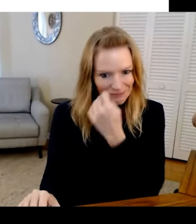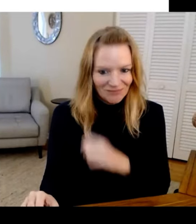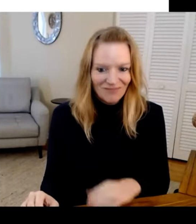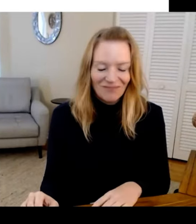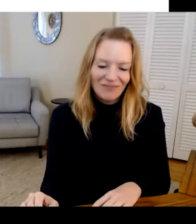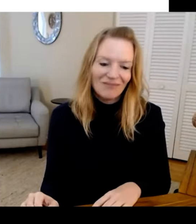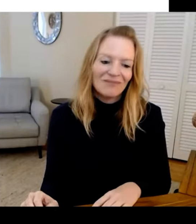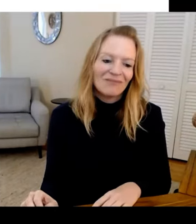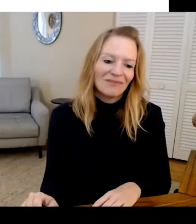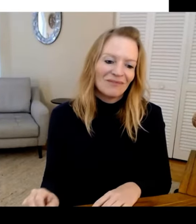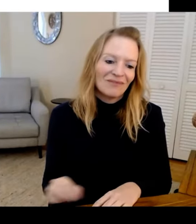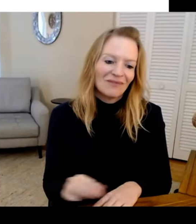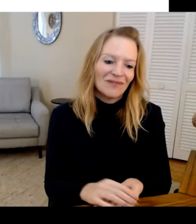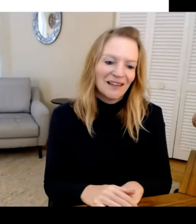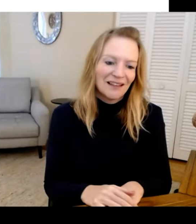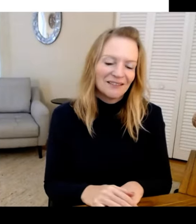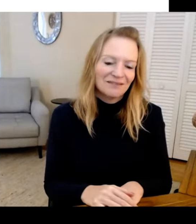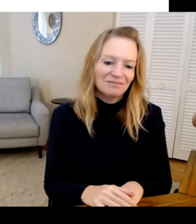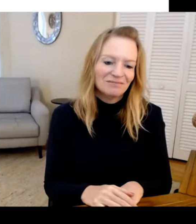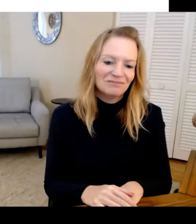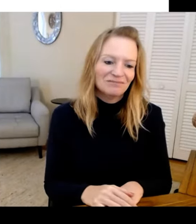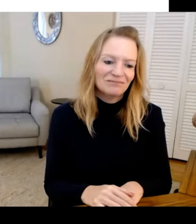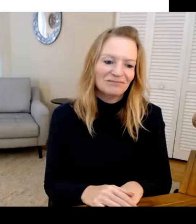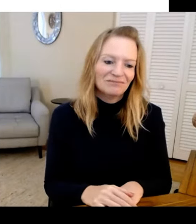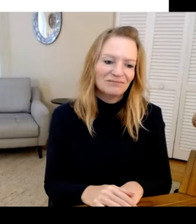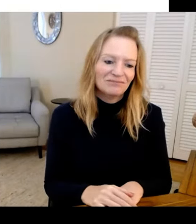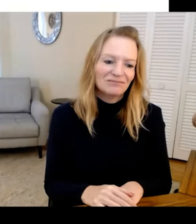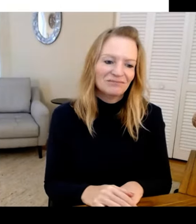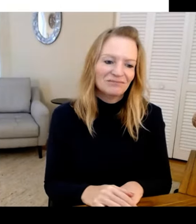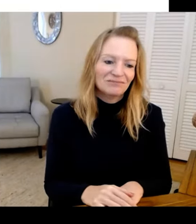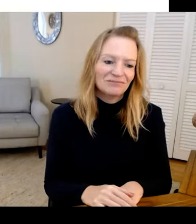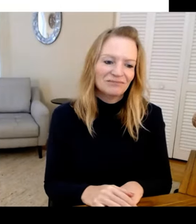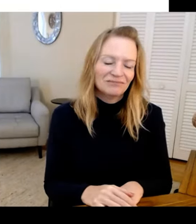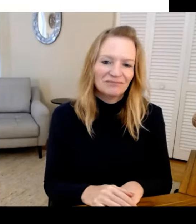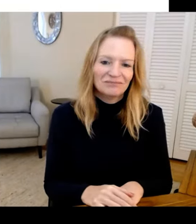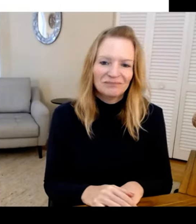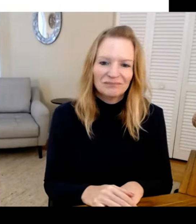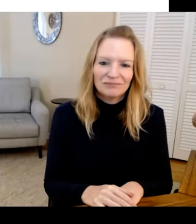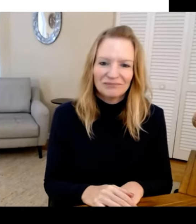brain has already perceived that sensation as pain.